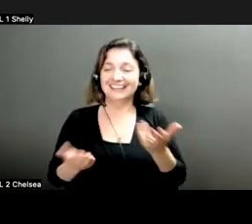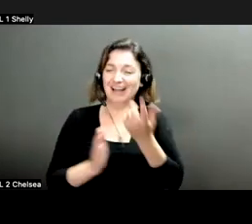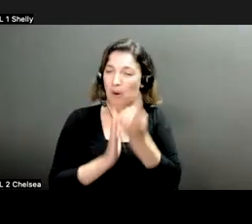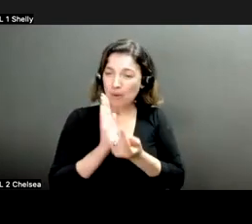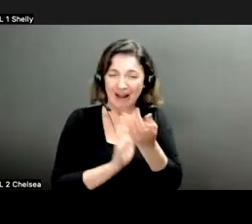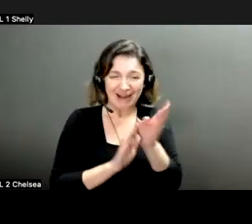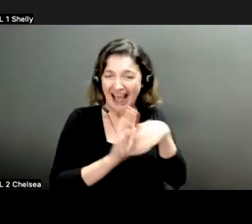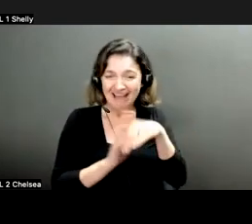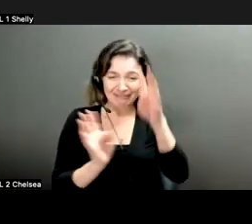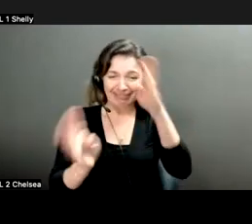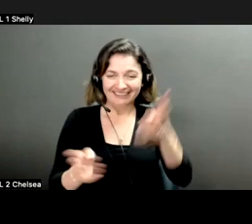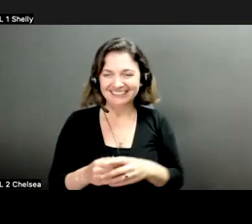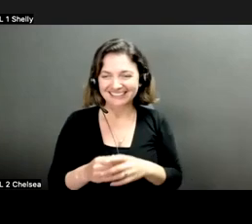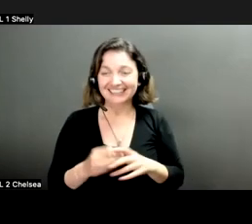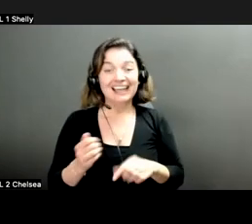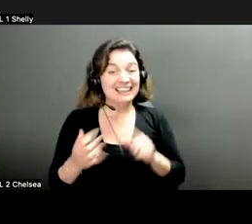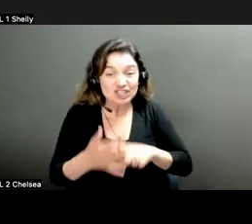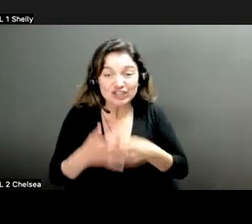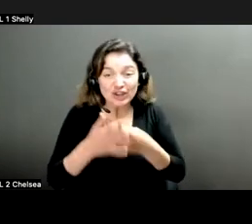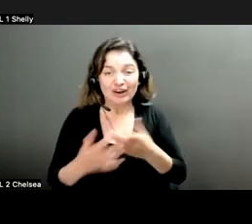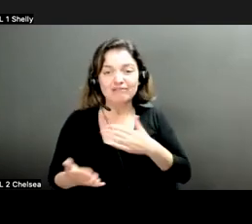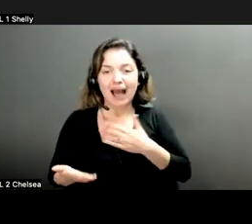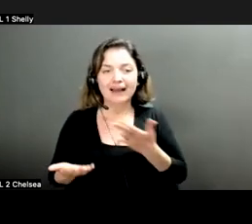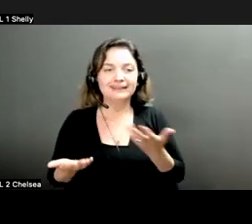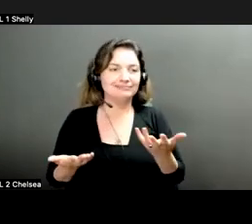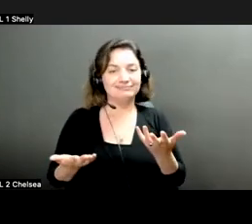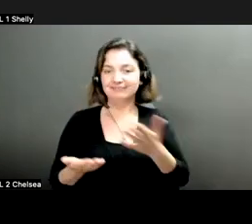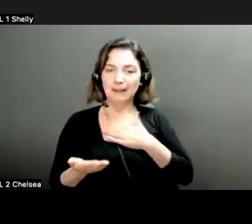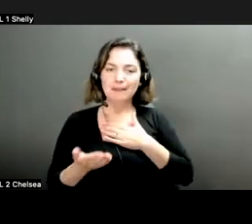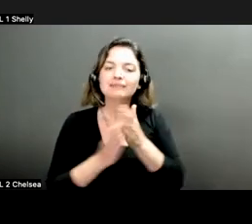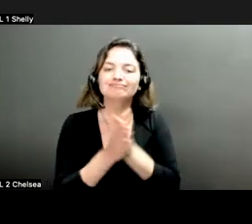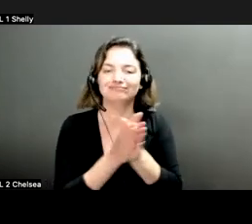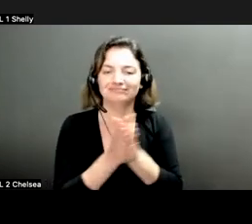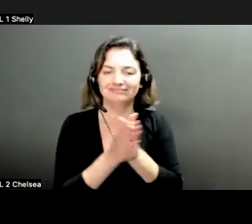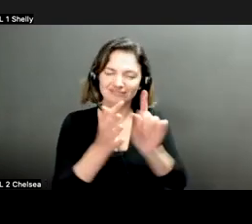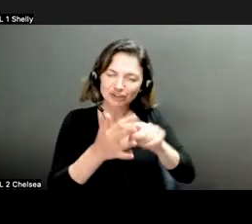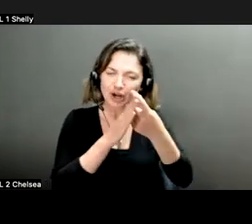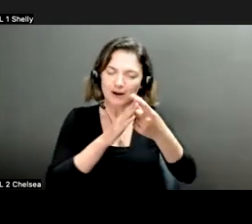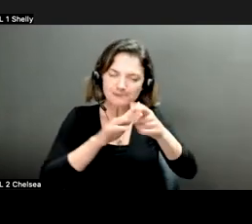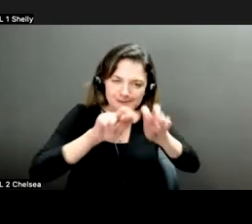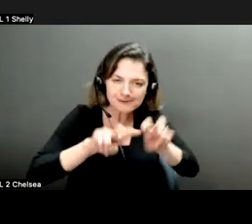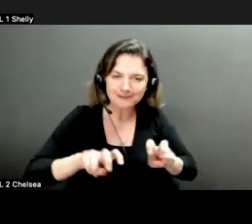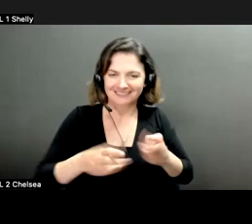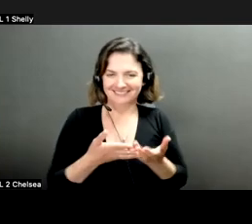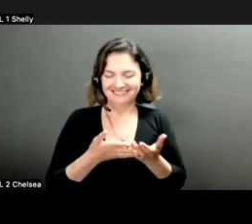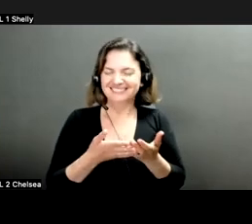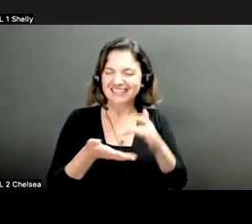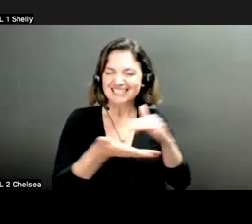the starting point of my interest in doing this kind of stuff. So